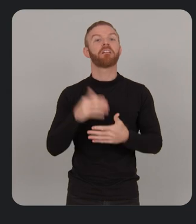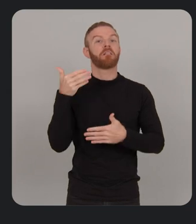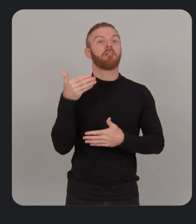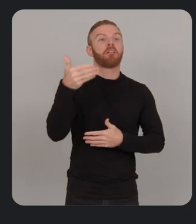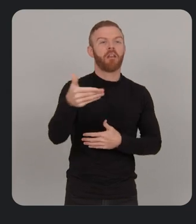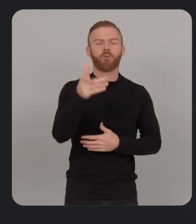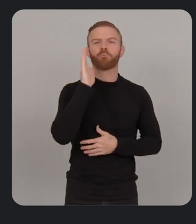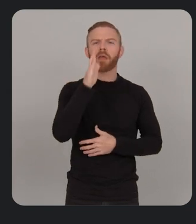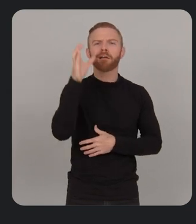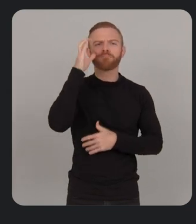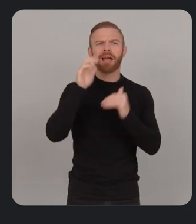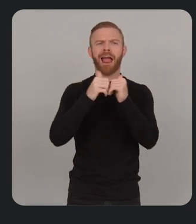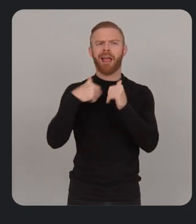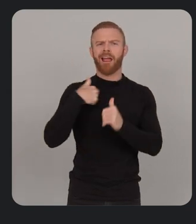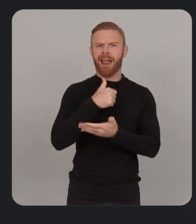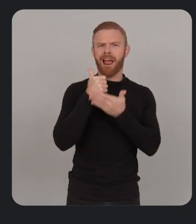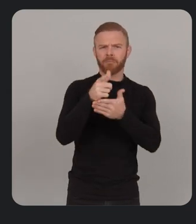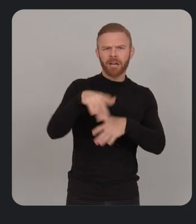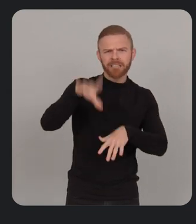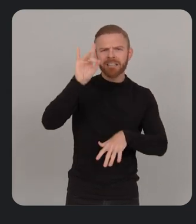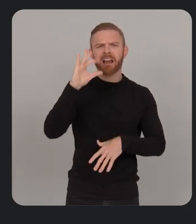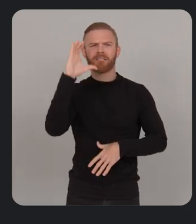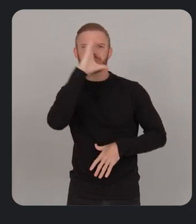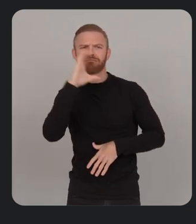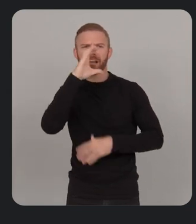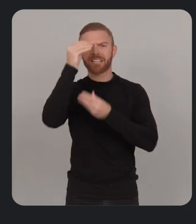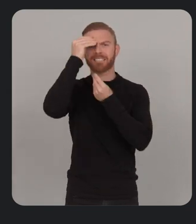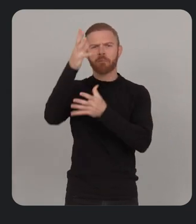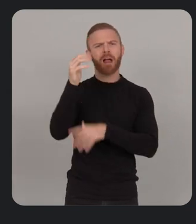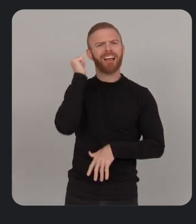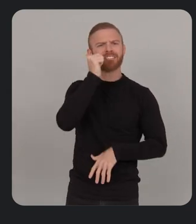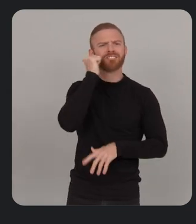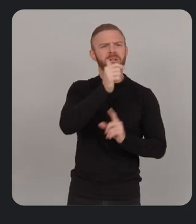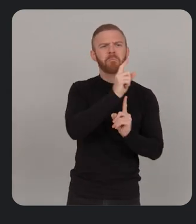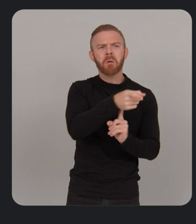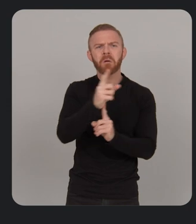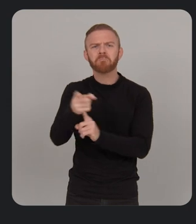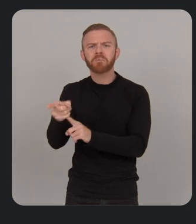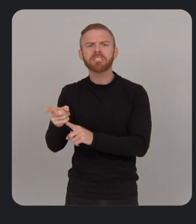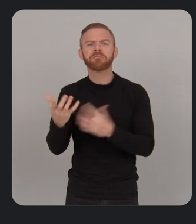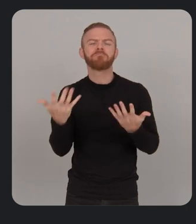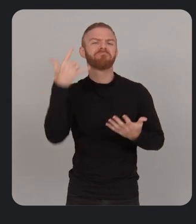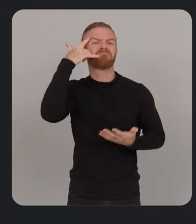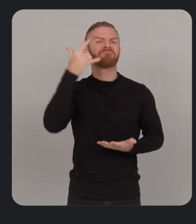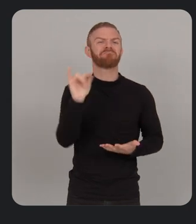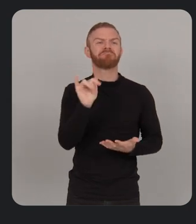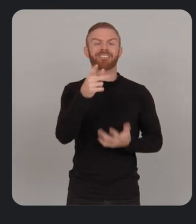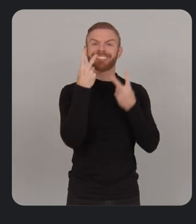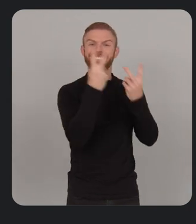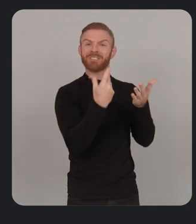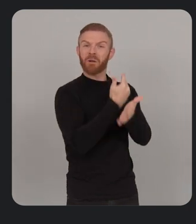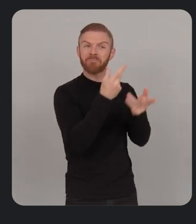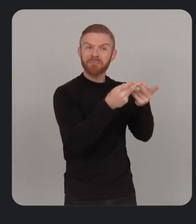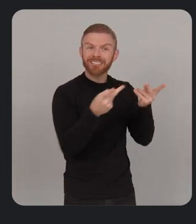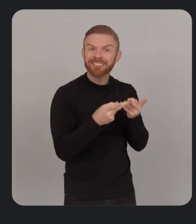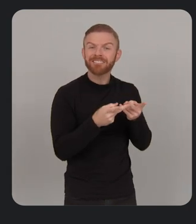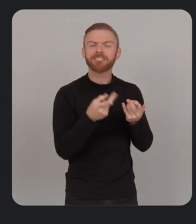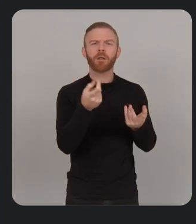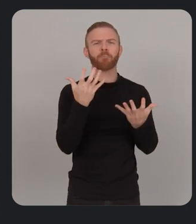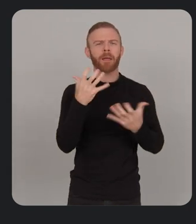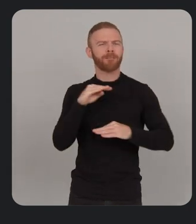And later, you'll hear how we are helping you find and explore information in everyday moments, like when you're visiting a new place,